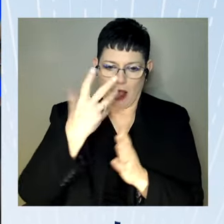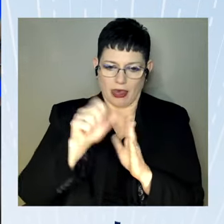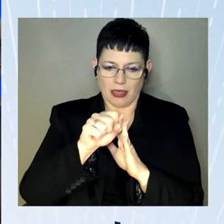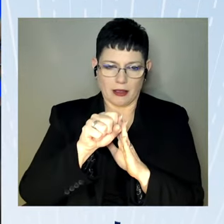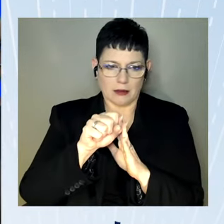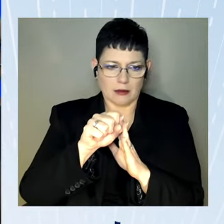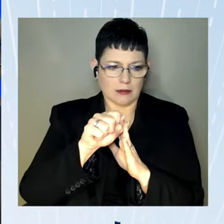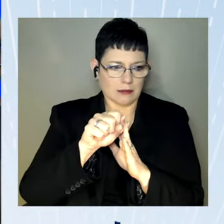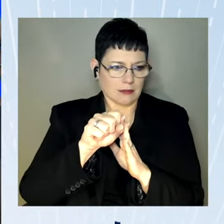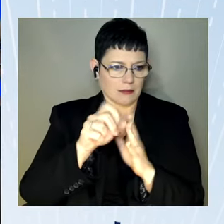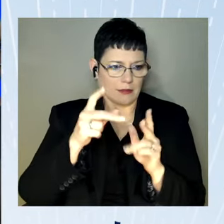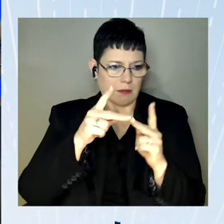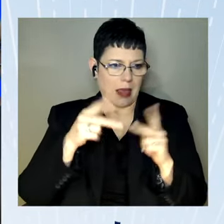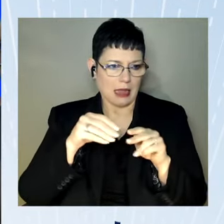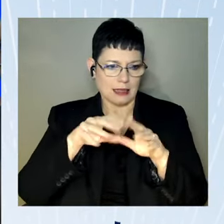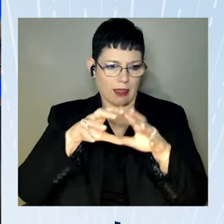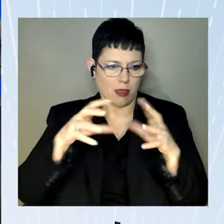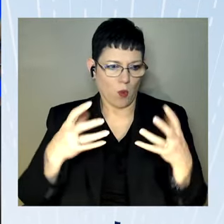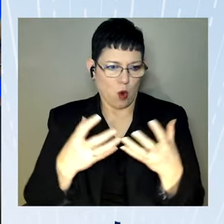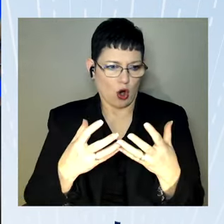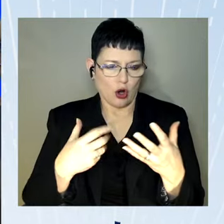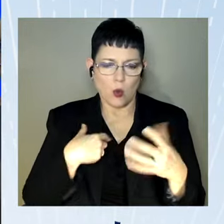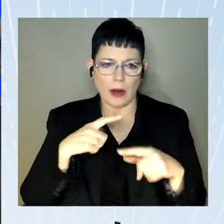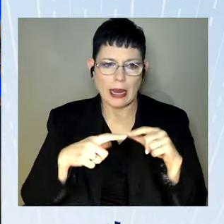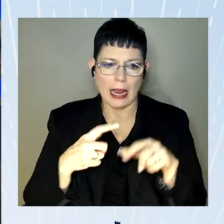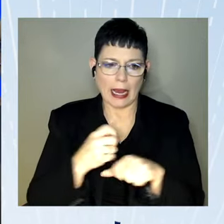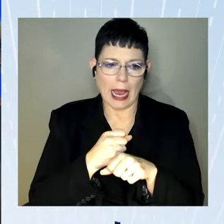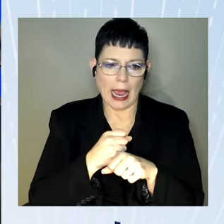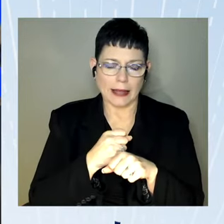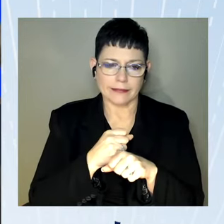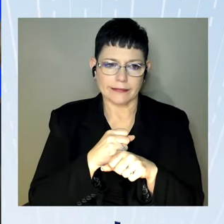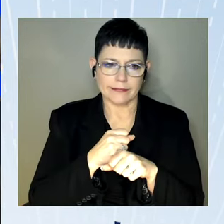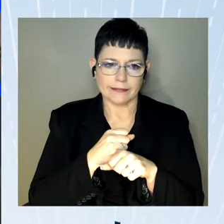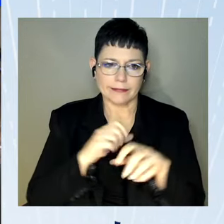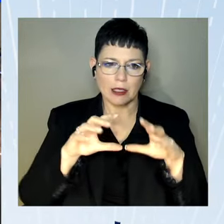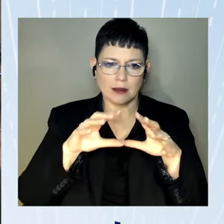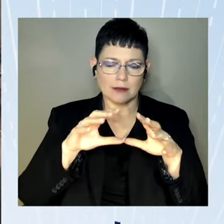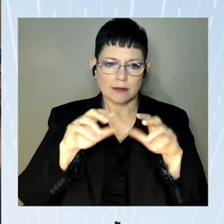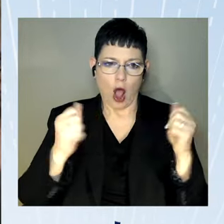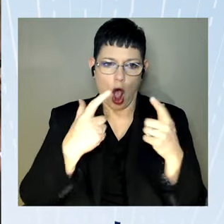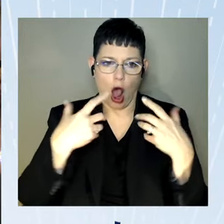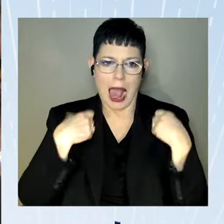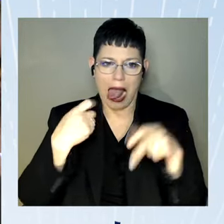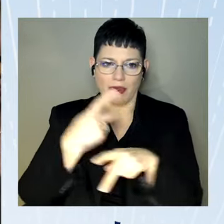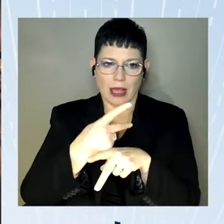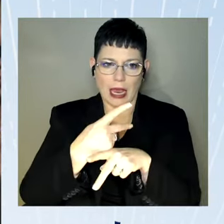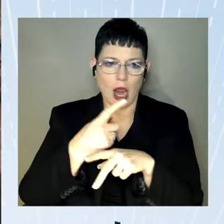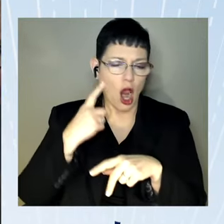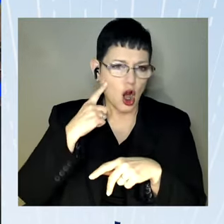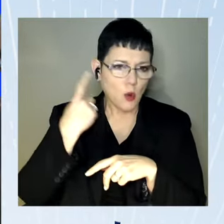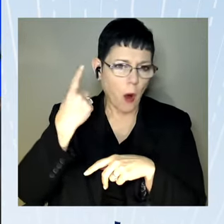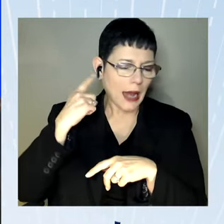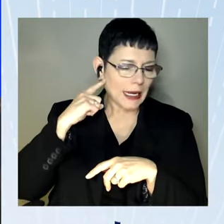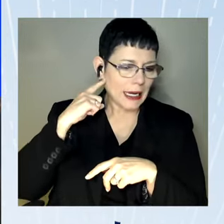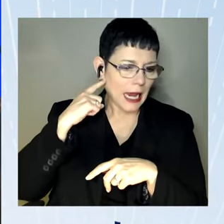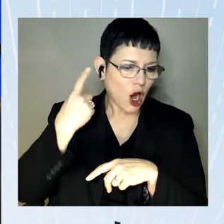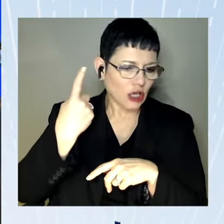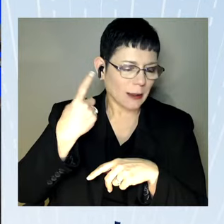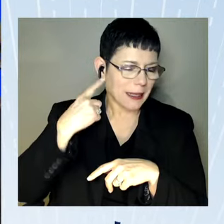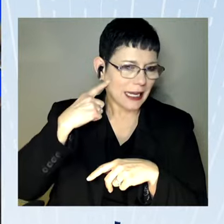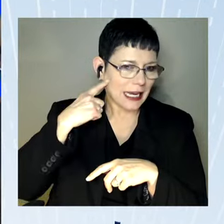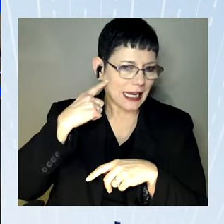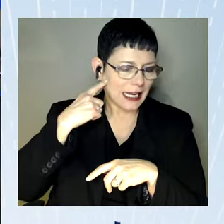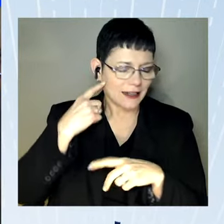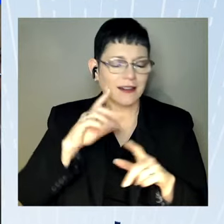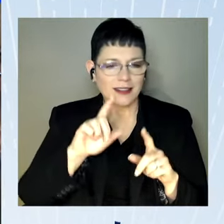we can't even get universal health care. Can I say that again? I heard breaths. I heard it. I understand it